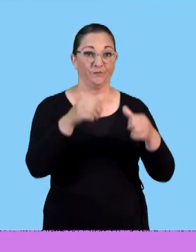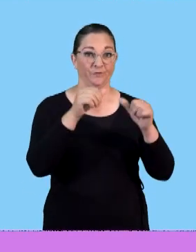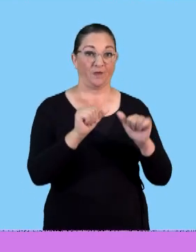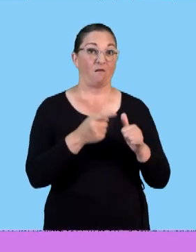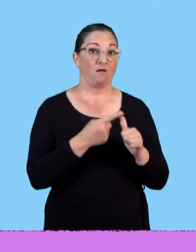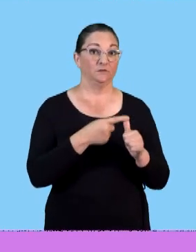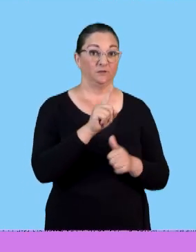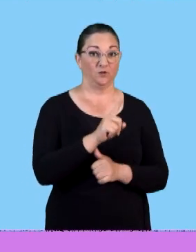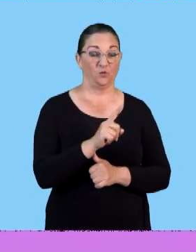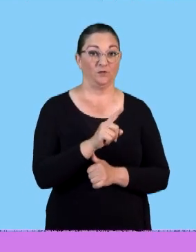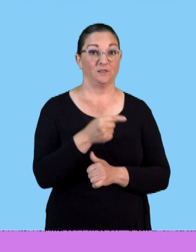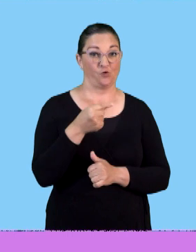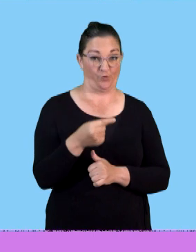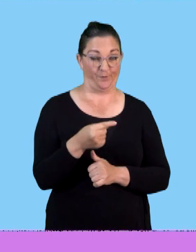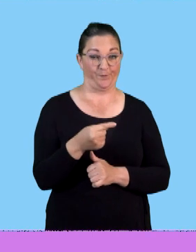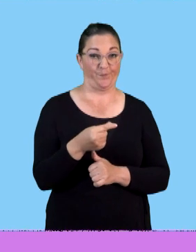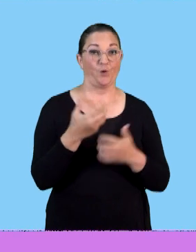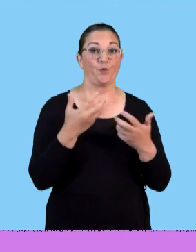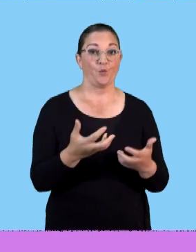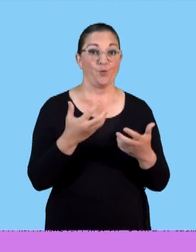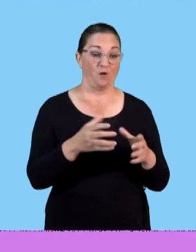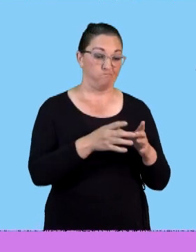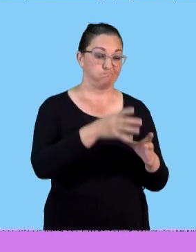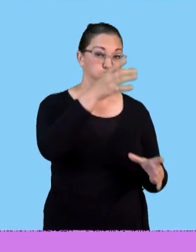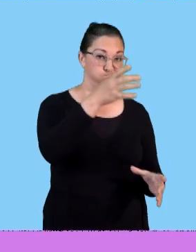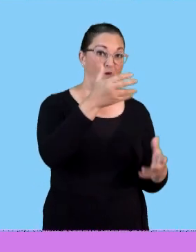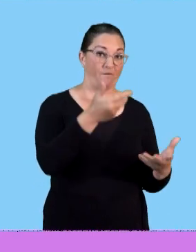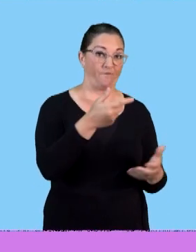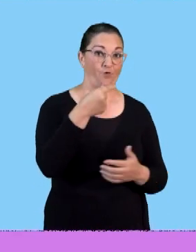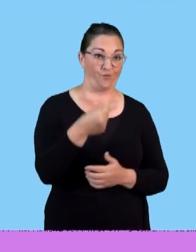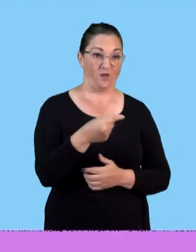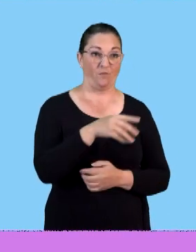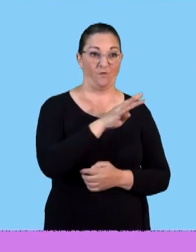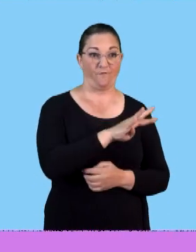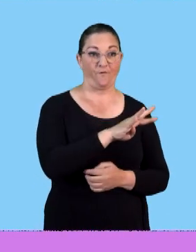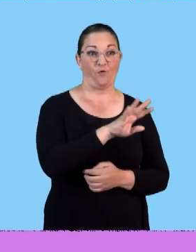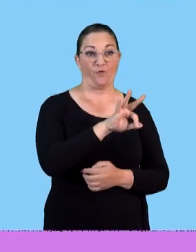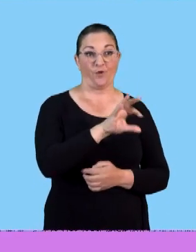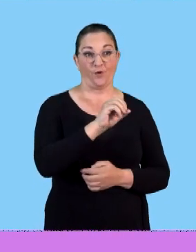1,000. Now my answer is in grams, the weight of this diesel tank,